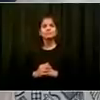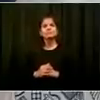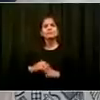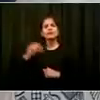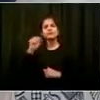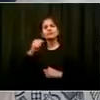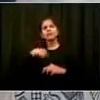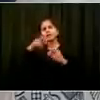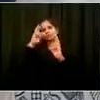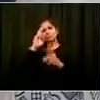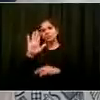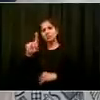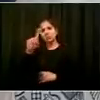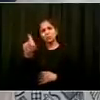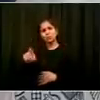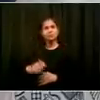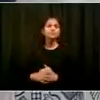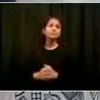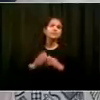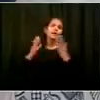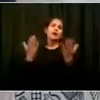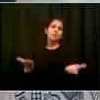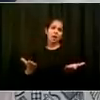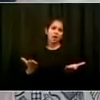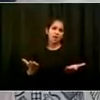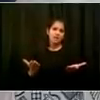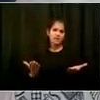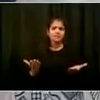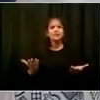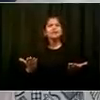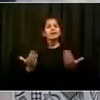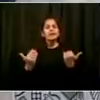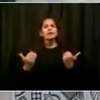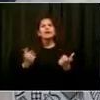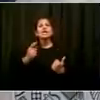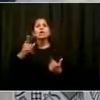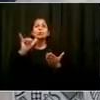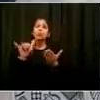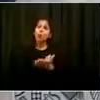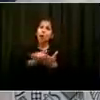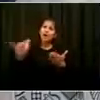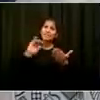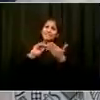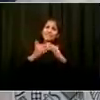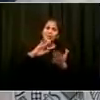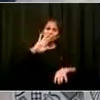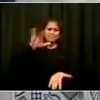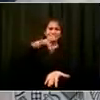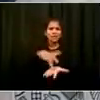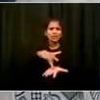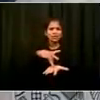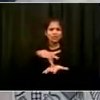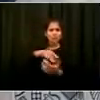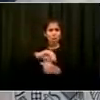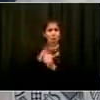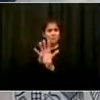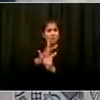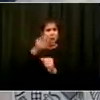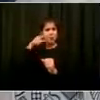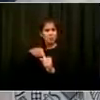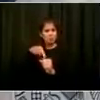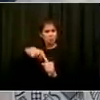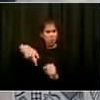crisis. We fought back based on decisions made by the city and state both. And again, a lot of